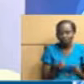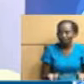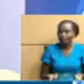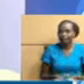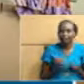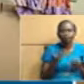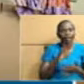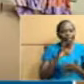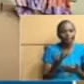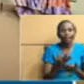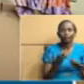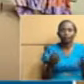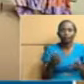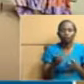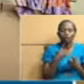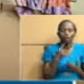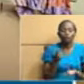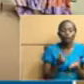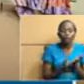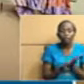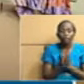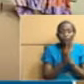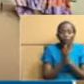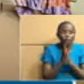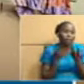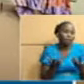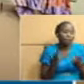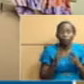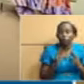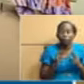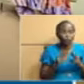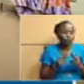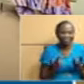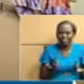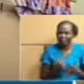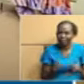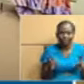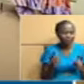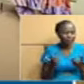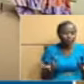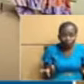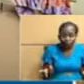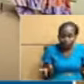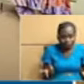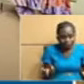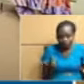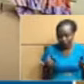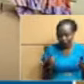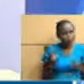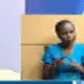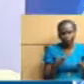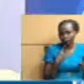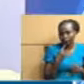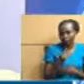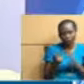their third stimulus Uganda, we wish we had something also big enough and able to trickle down. But this tells you that we are in a